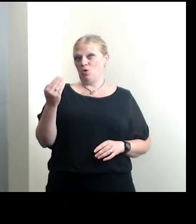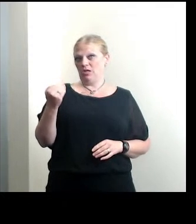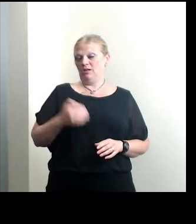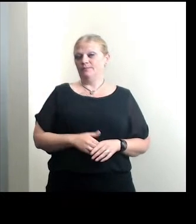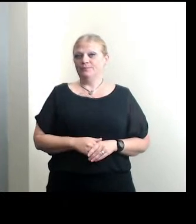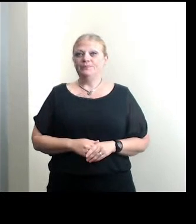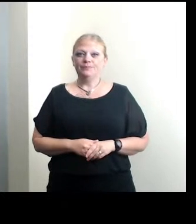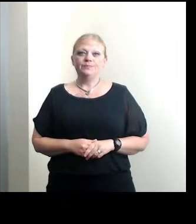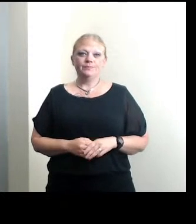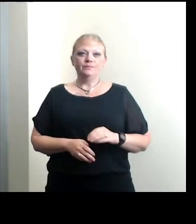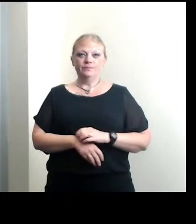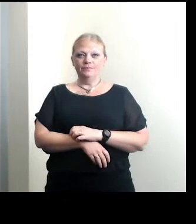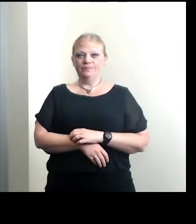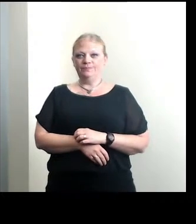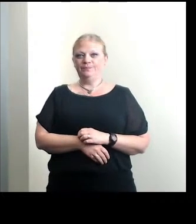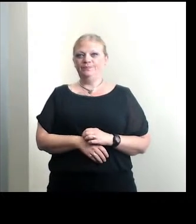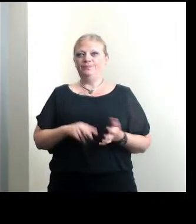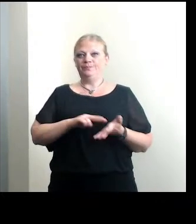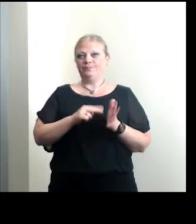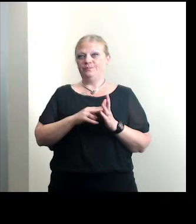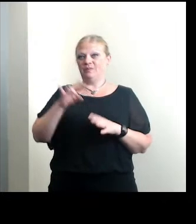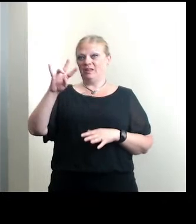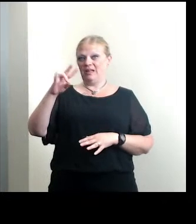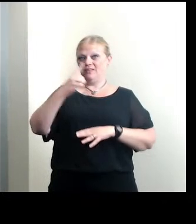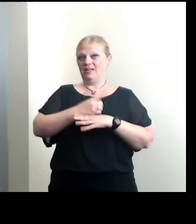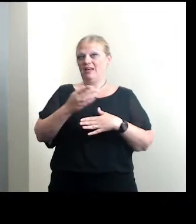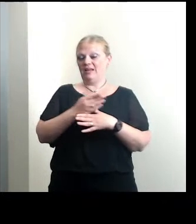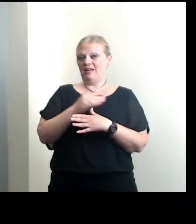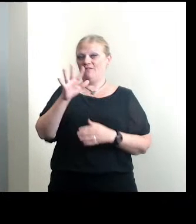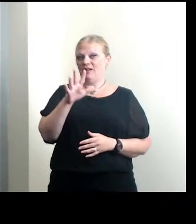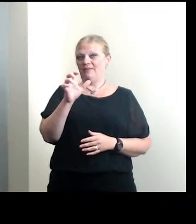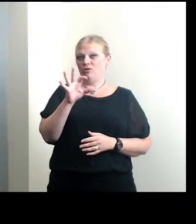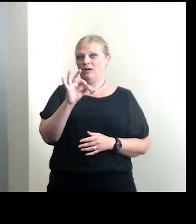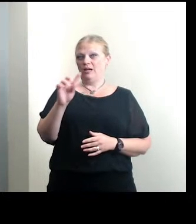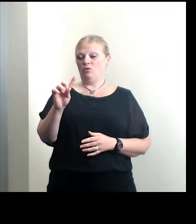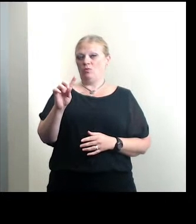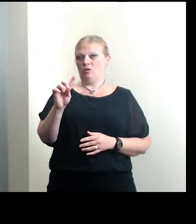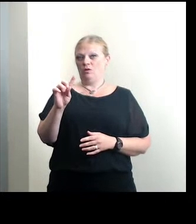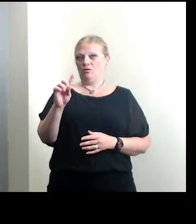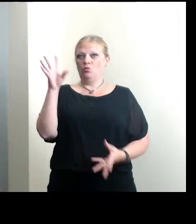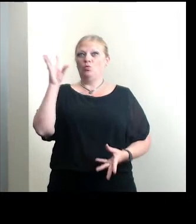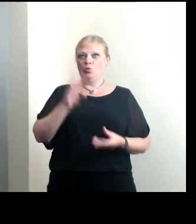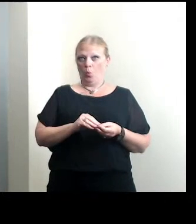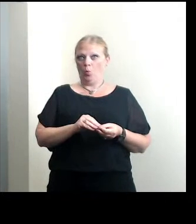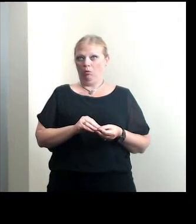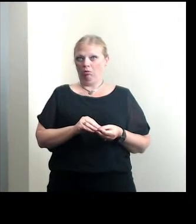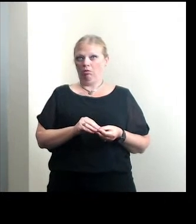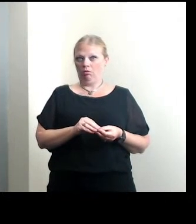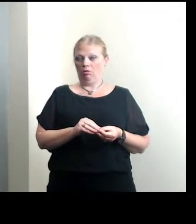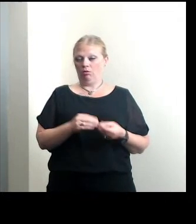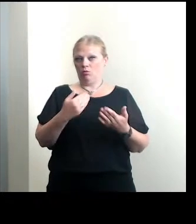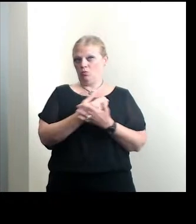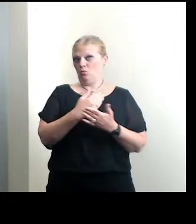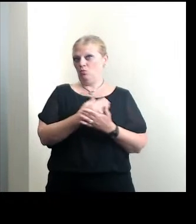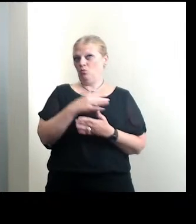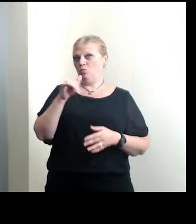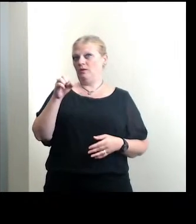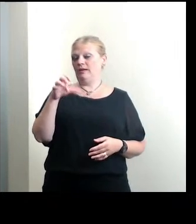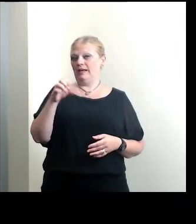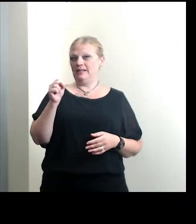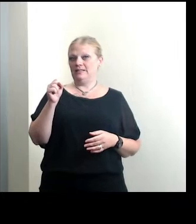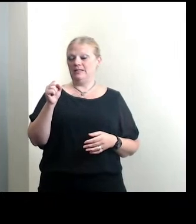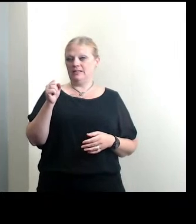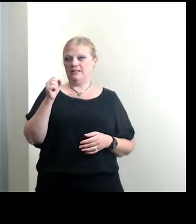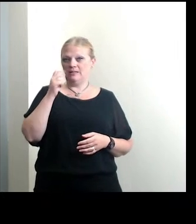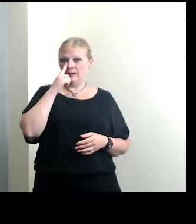May. That brings our 7-day average to 591, or total 591 new cases in the last